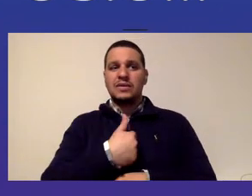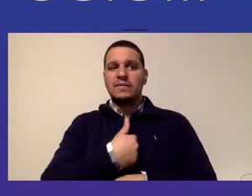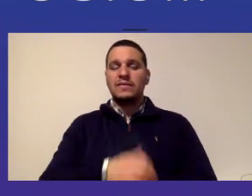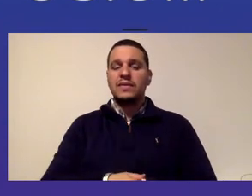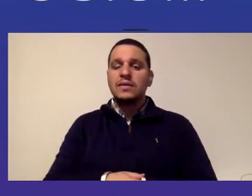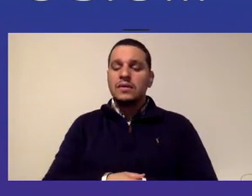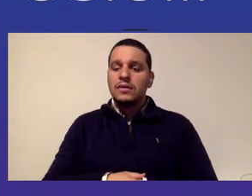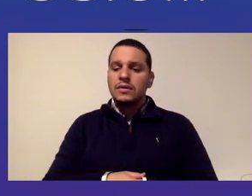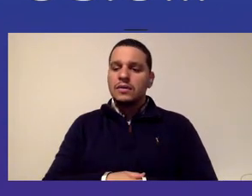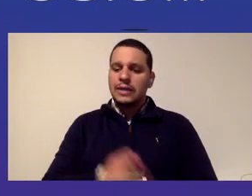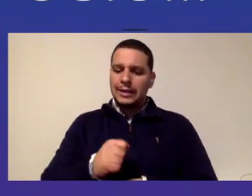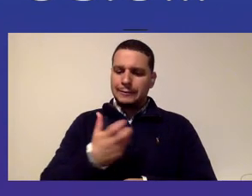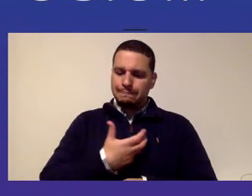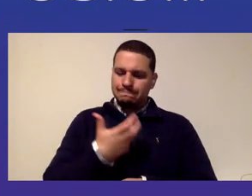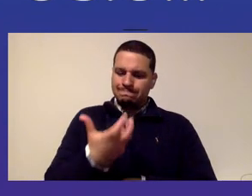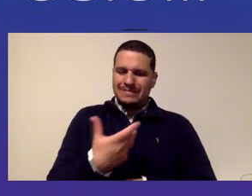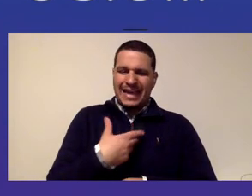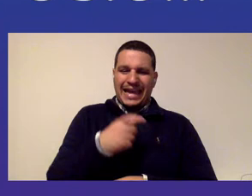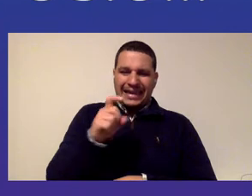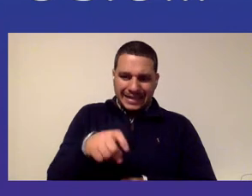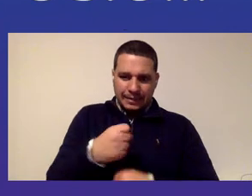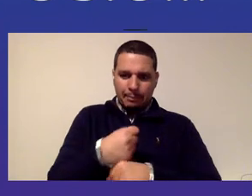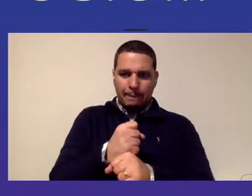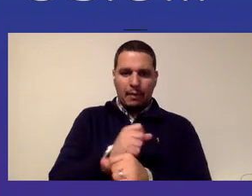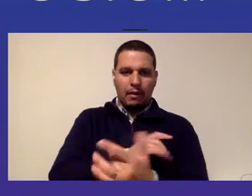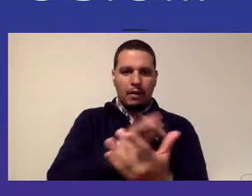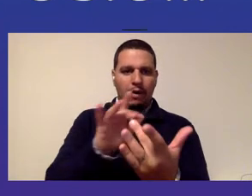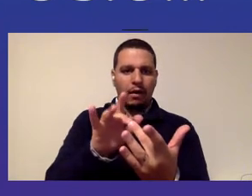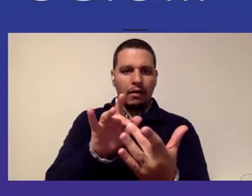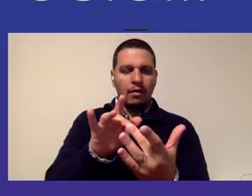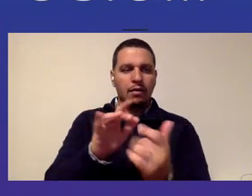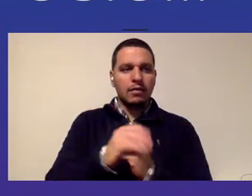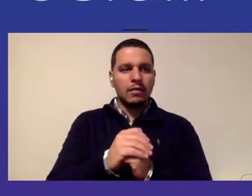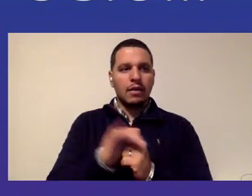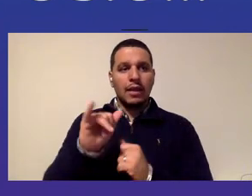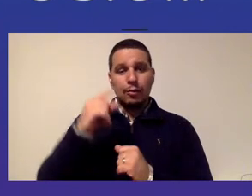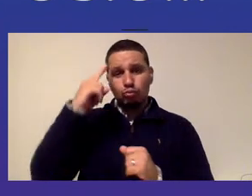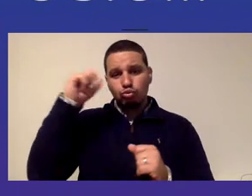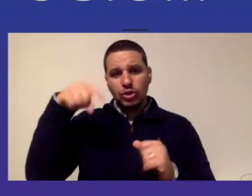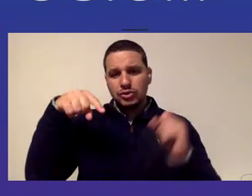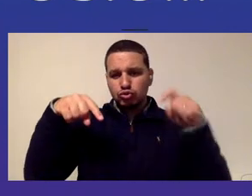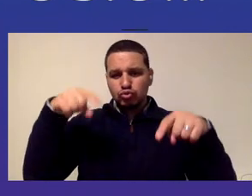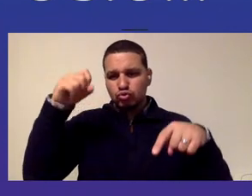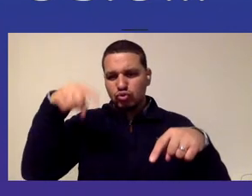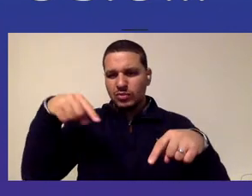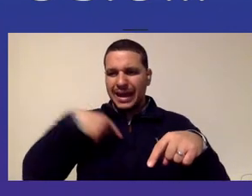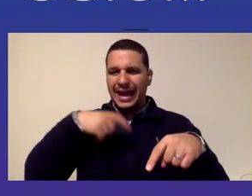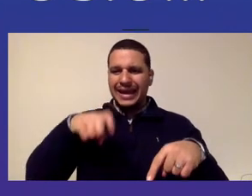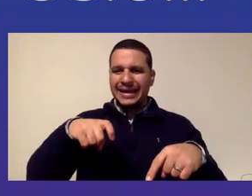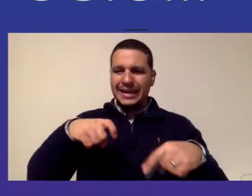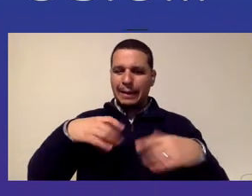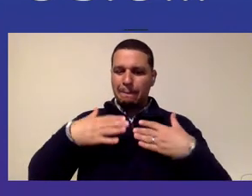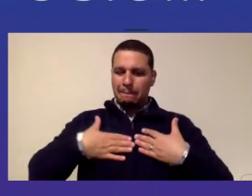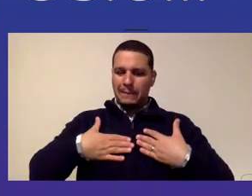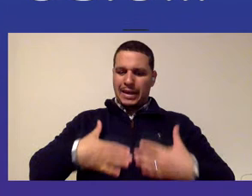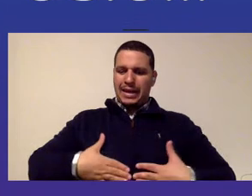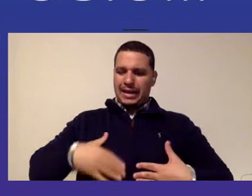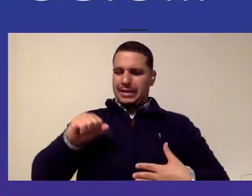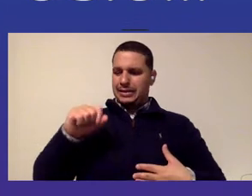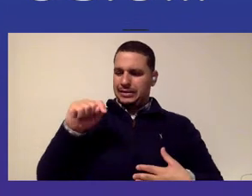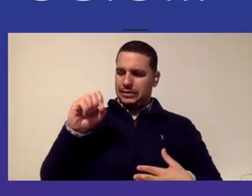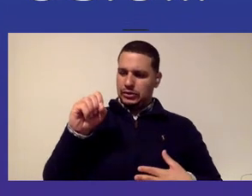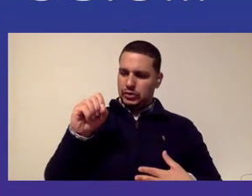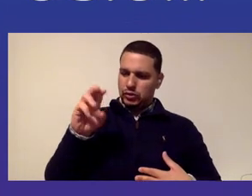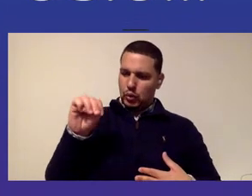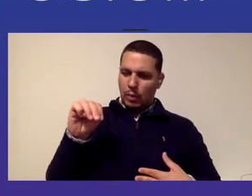need to make contact. Like brainstorming, I need to body storm or move through ideas